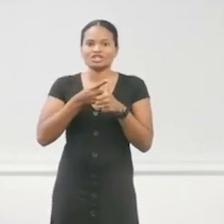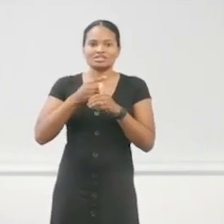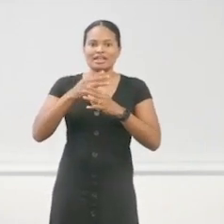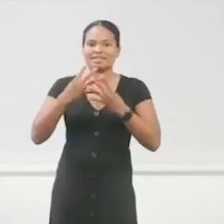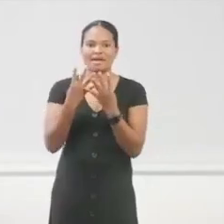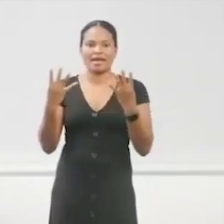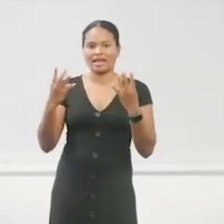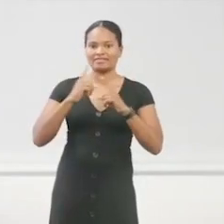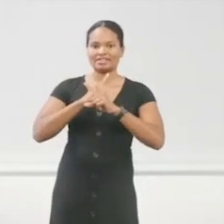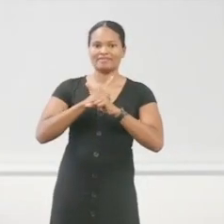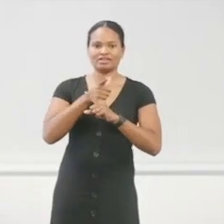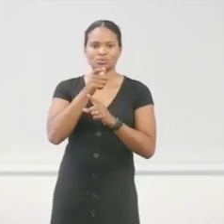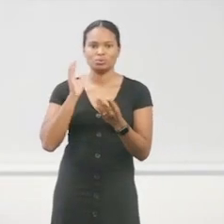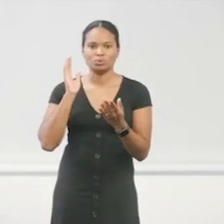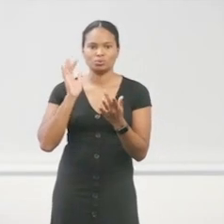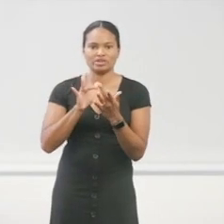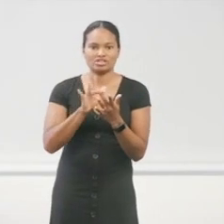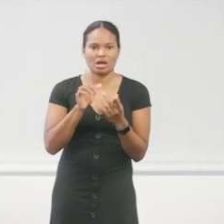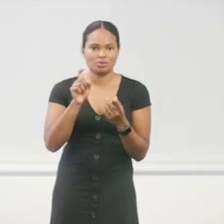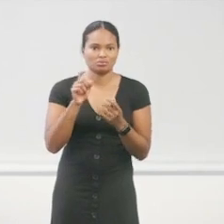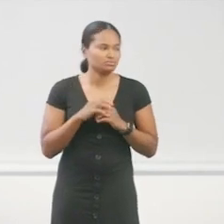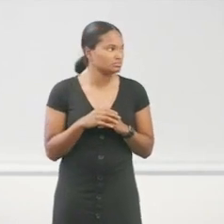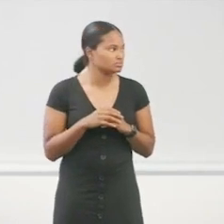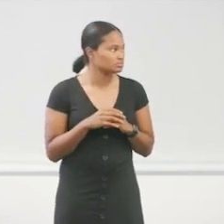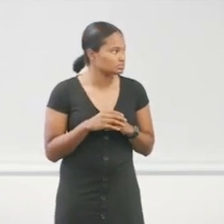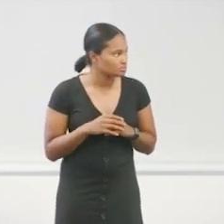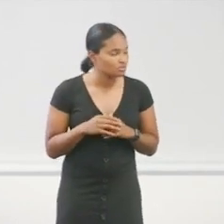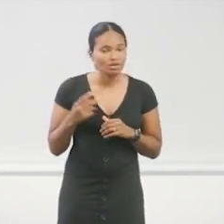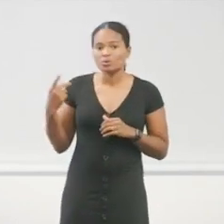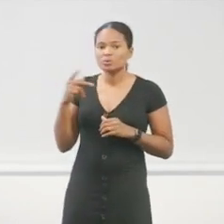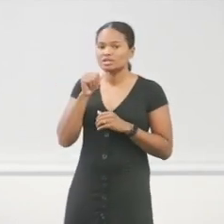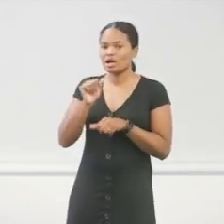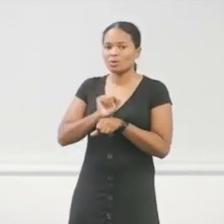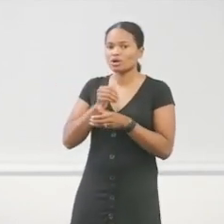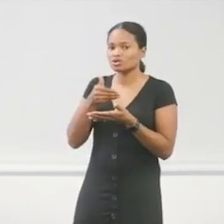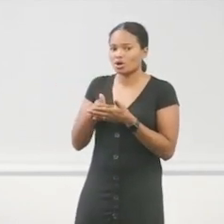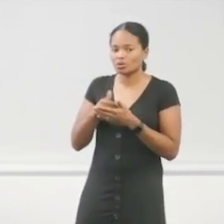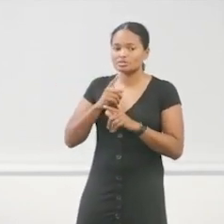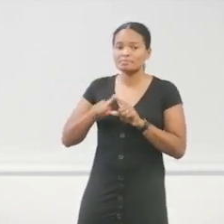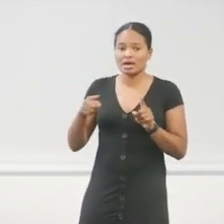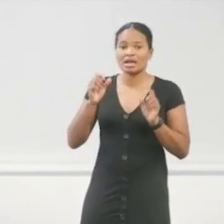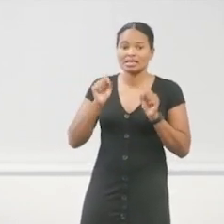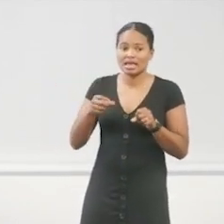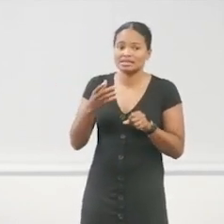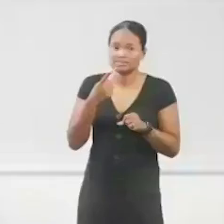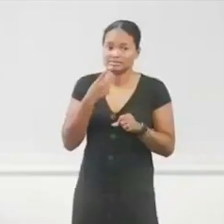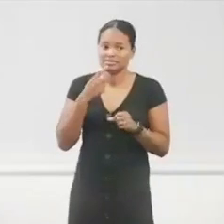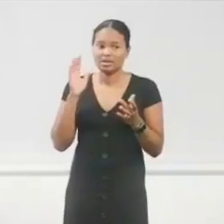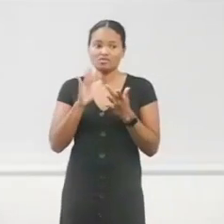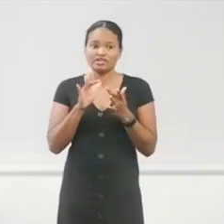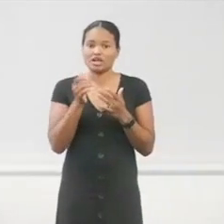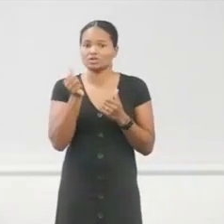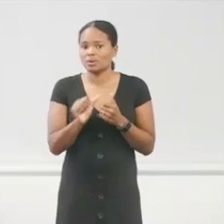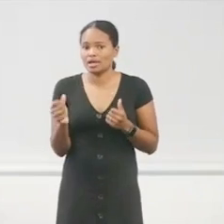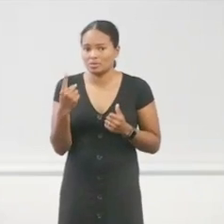I reach out to? Well, since we all work closely together, I can confidently say you can reach out to any one of us, because we do